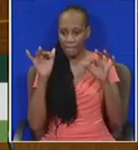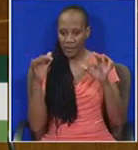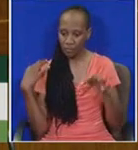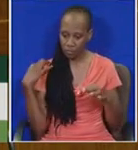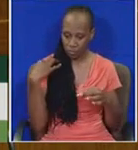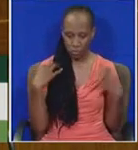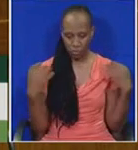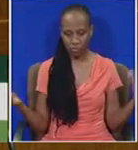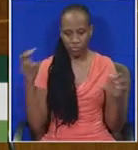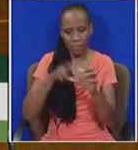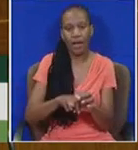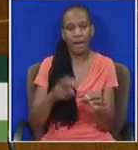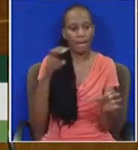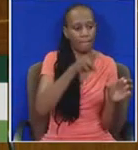strong.